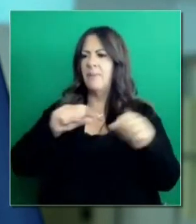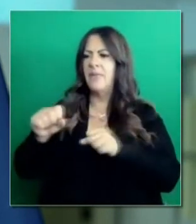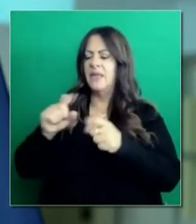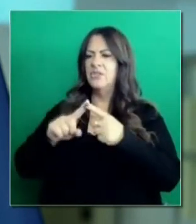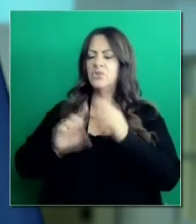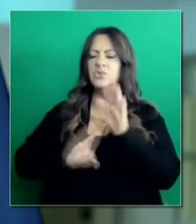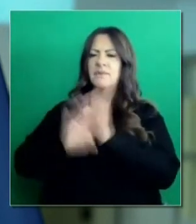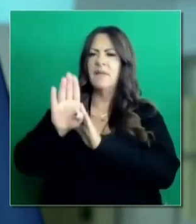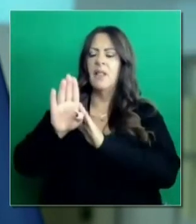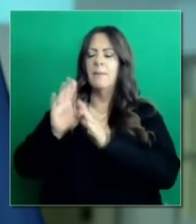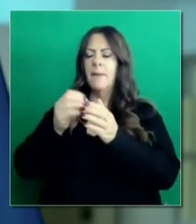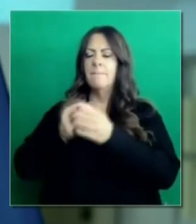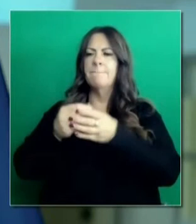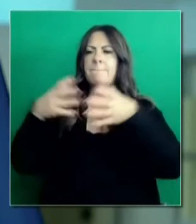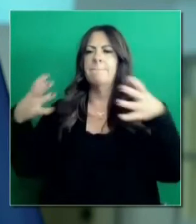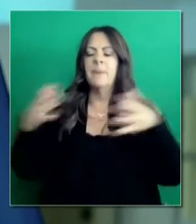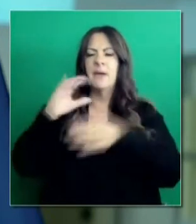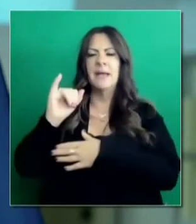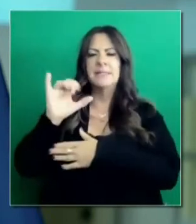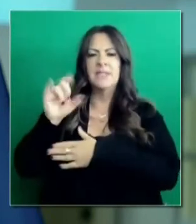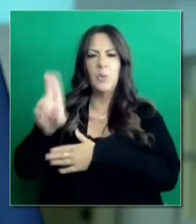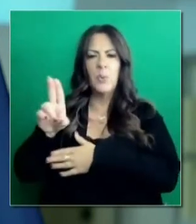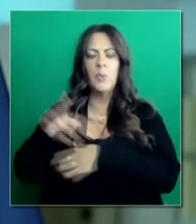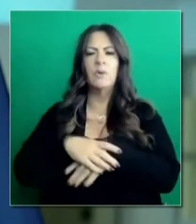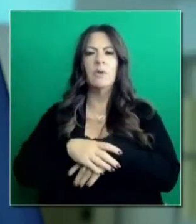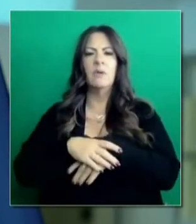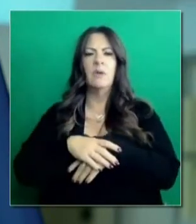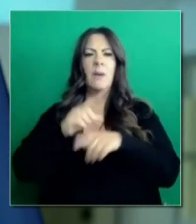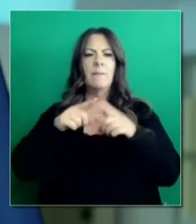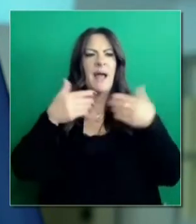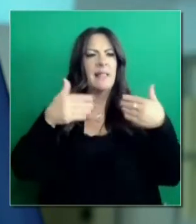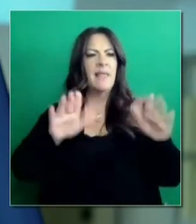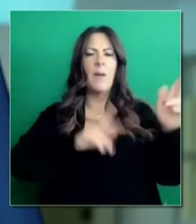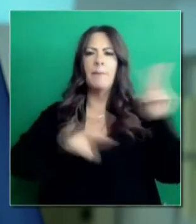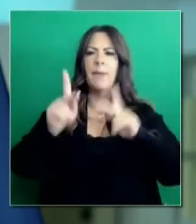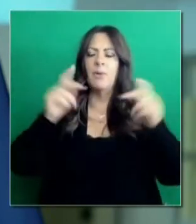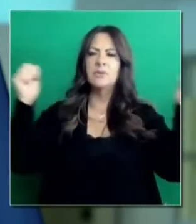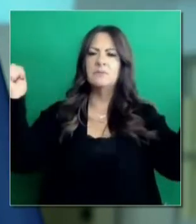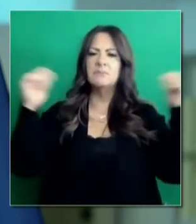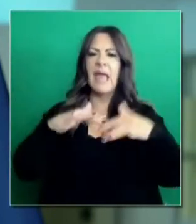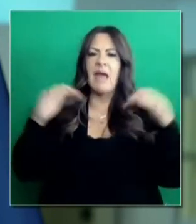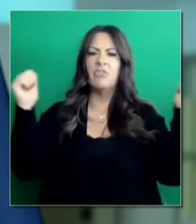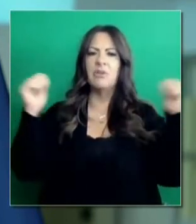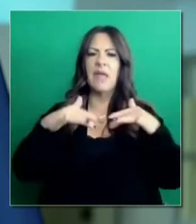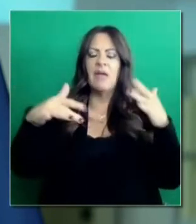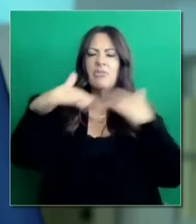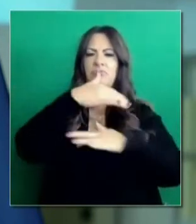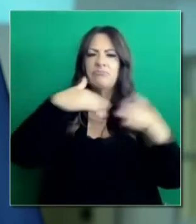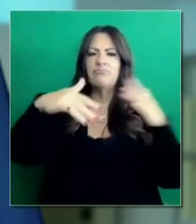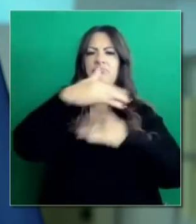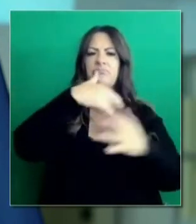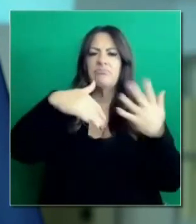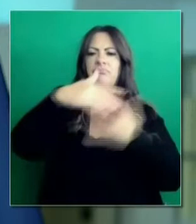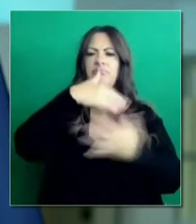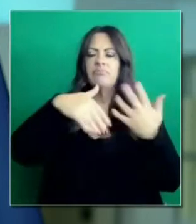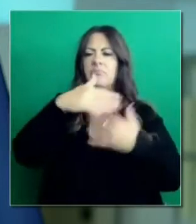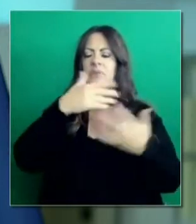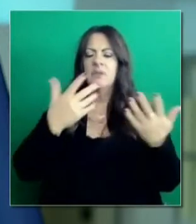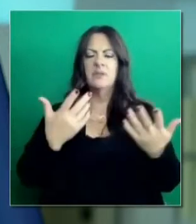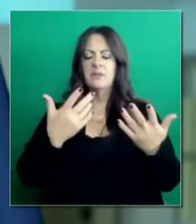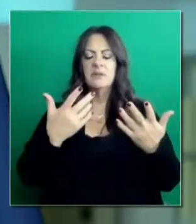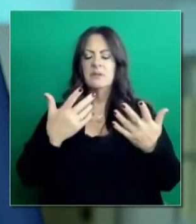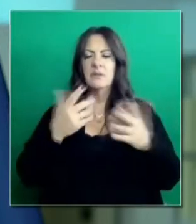holding large events with tens of thousands of people. Some folks, and it sounds like the folks that you exampled, support that.